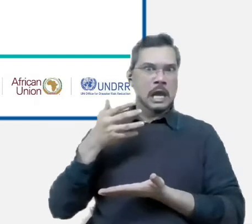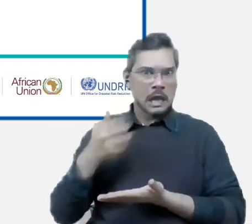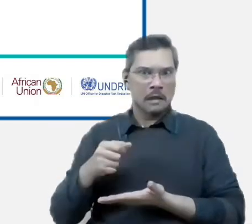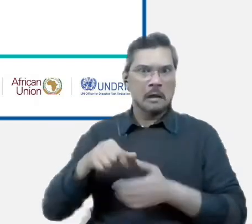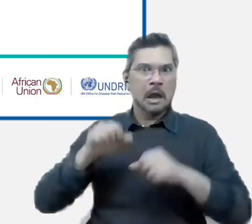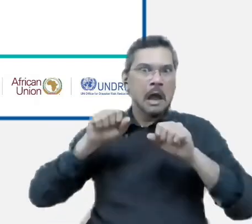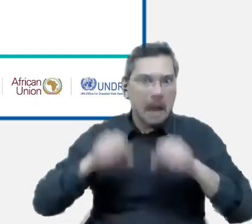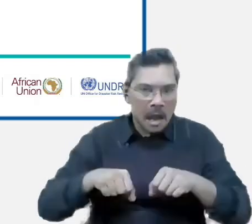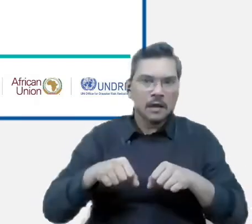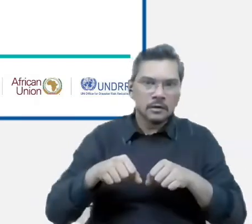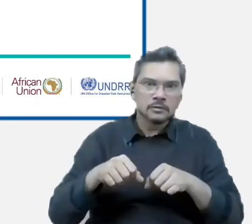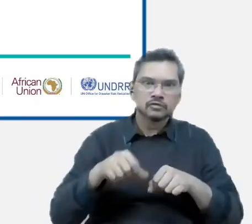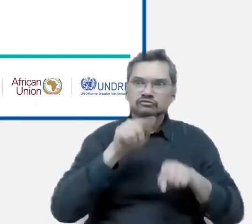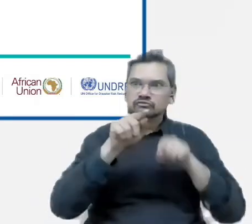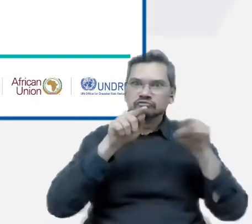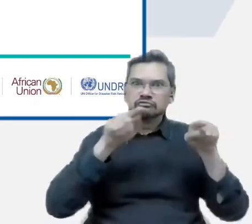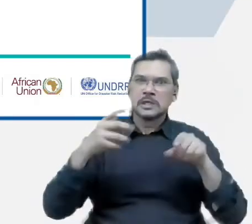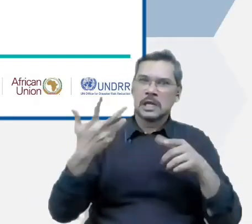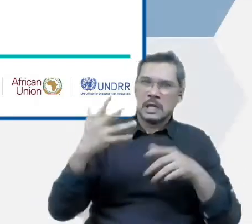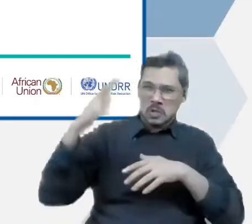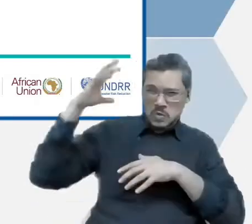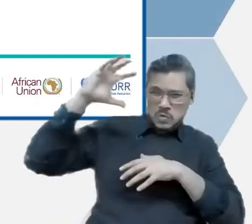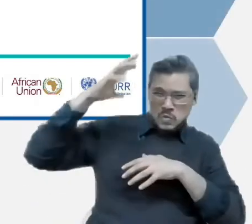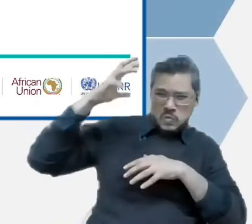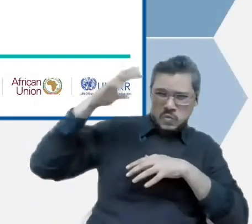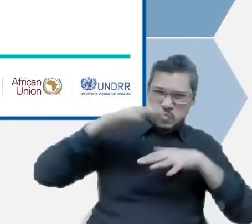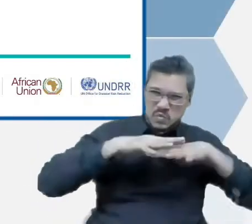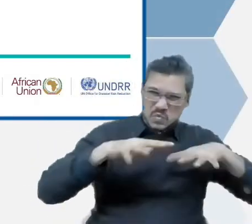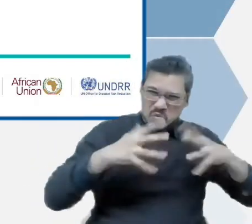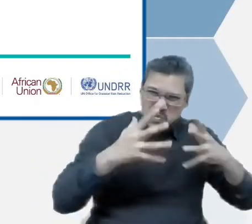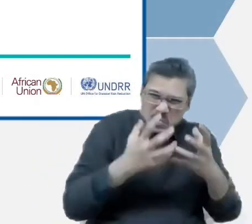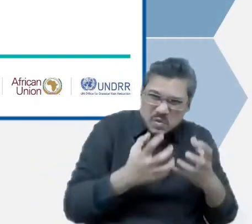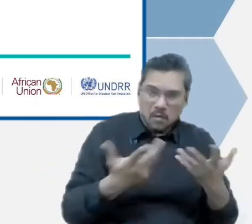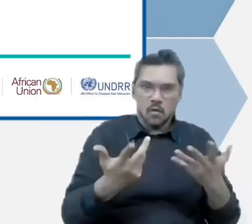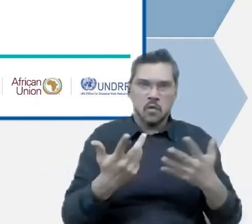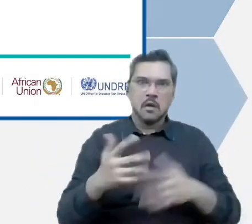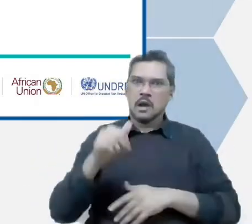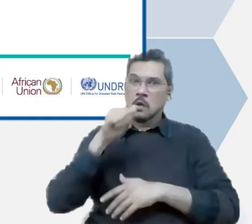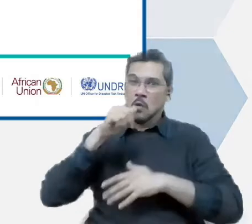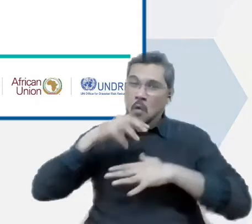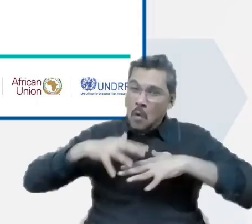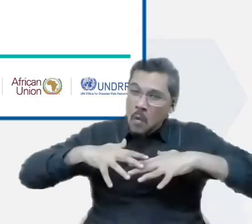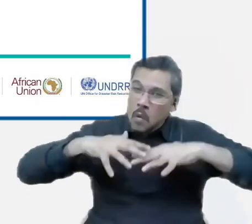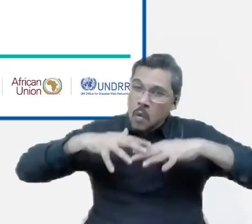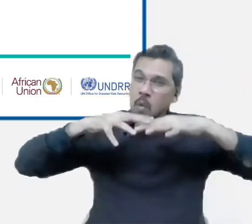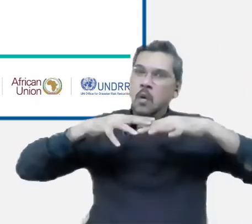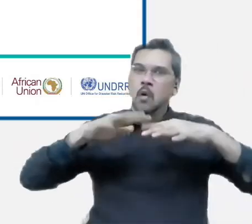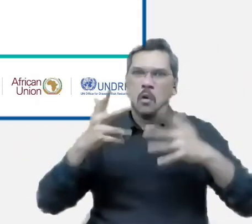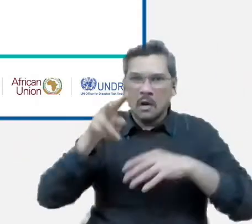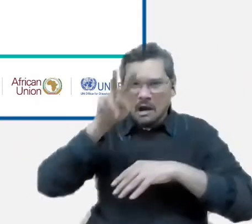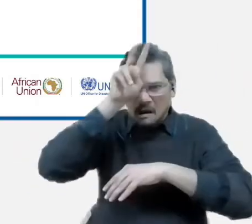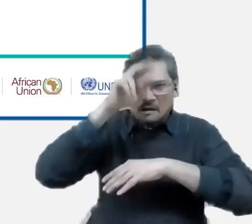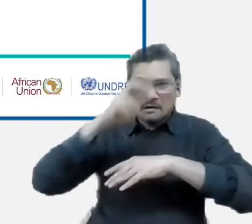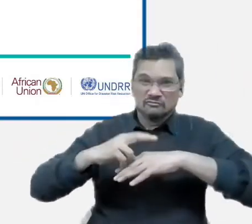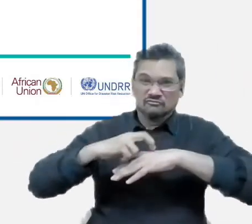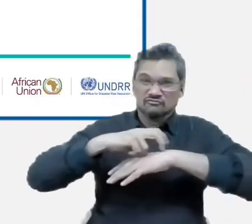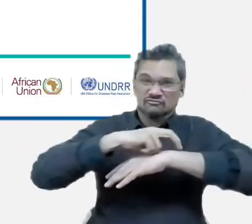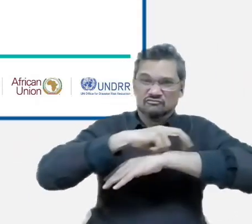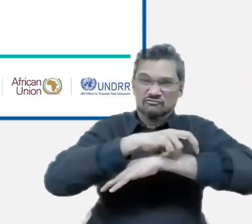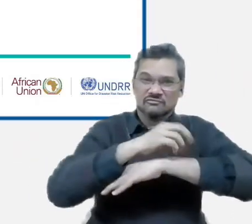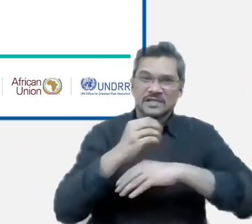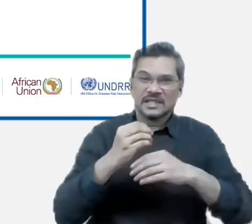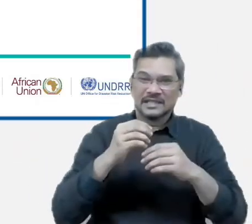the floods, the pests, primarily the desert locusts, as well as the food security issues in the